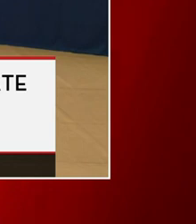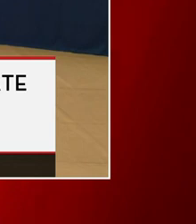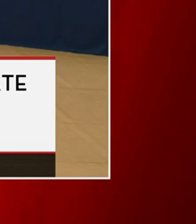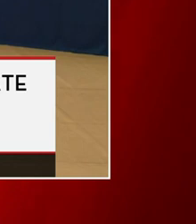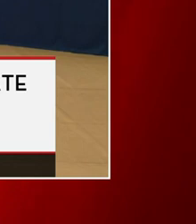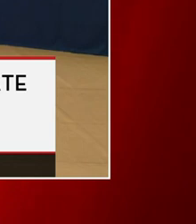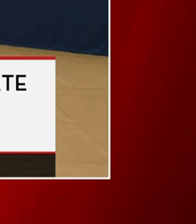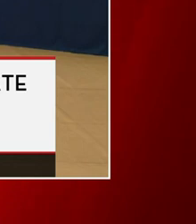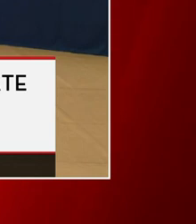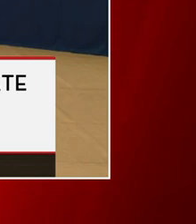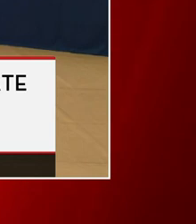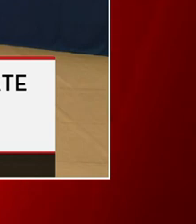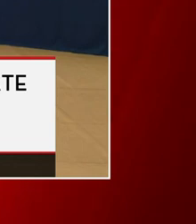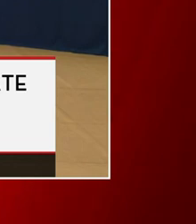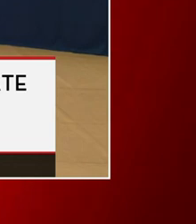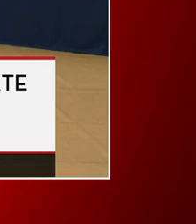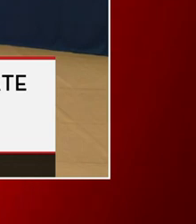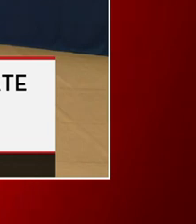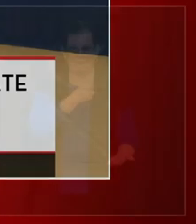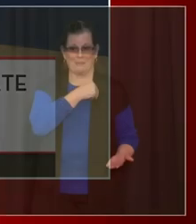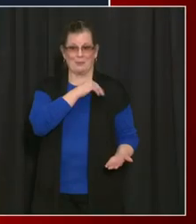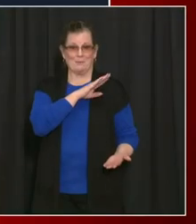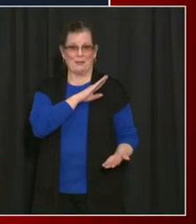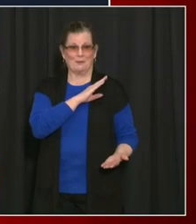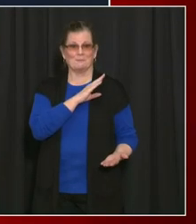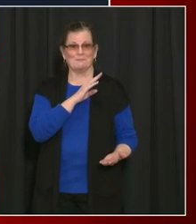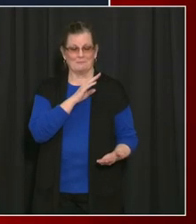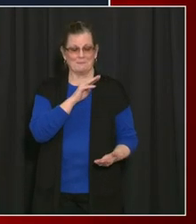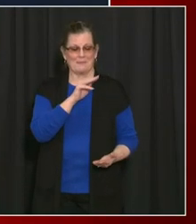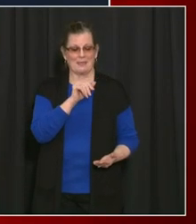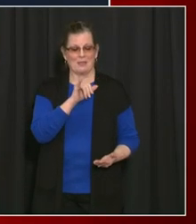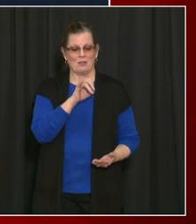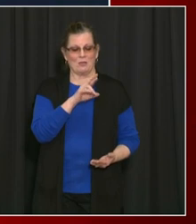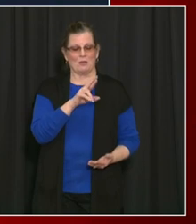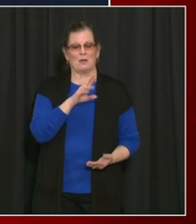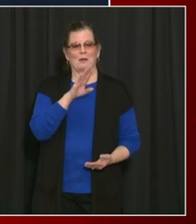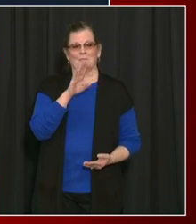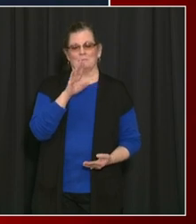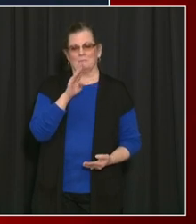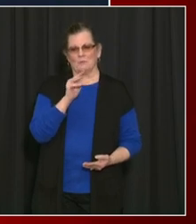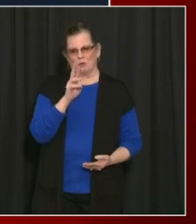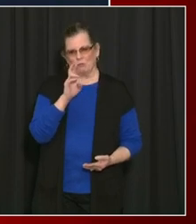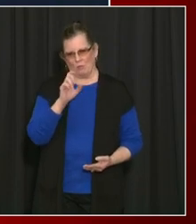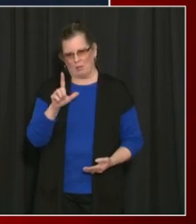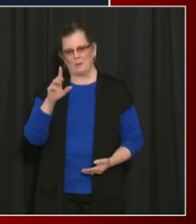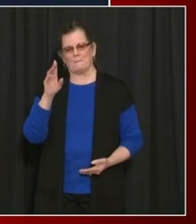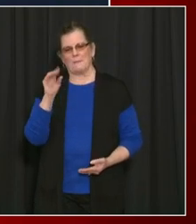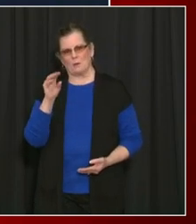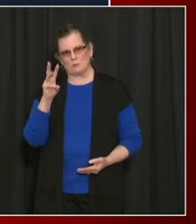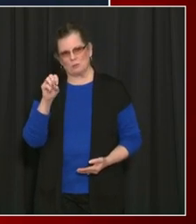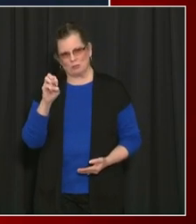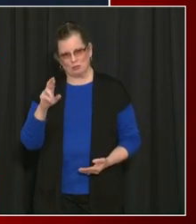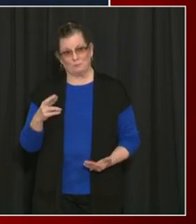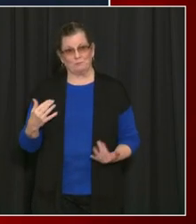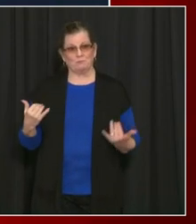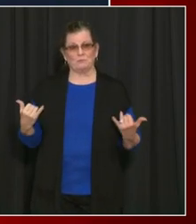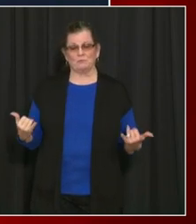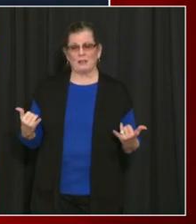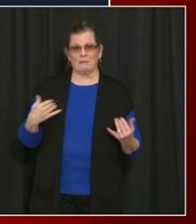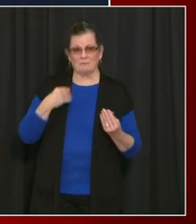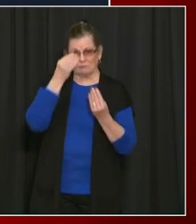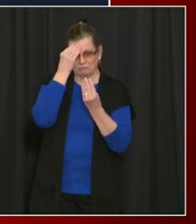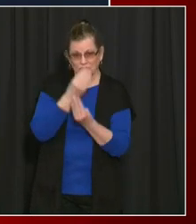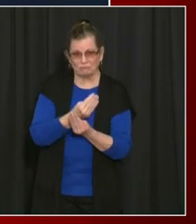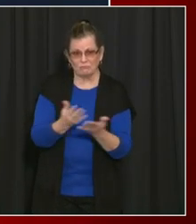Good morning. I'm Muriel Bowser. I'm the Mayor of Washington, D.C., and today I am providing a situational update on the